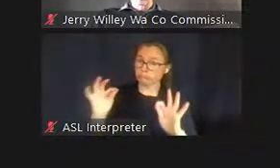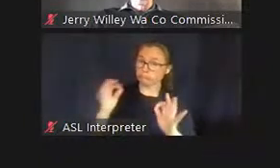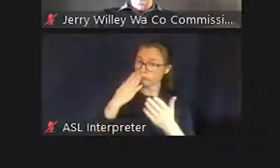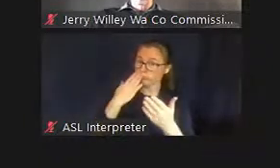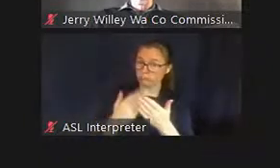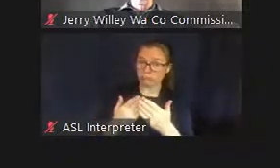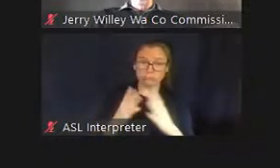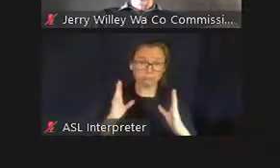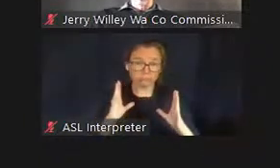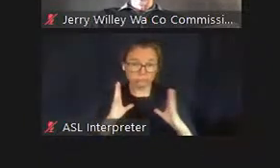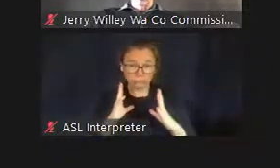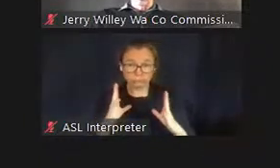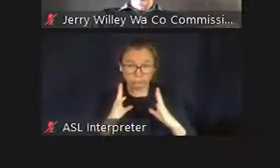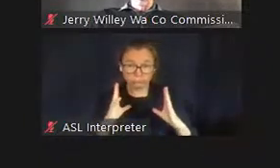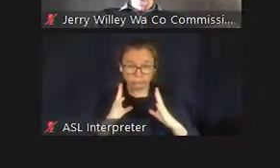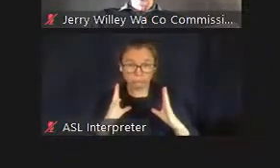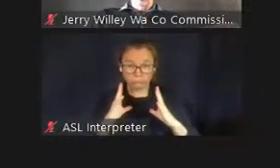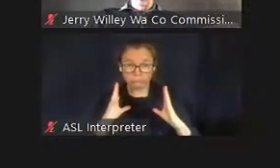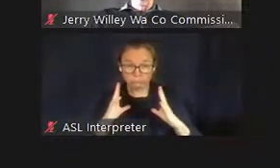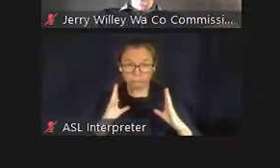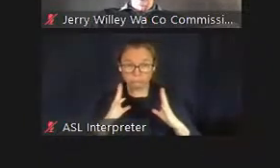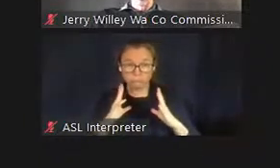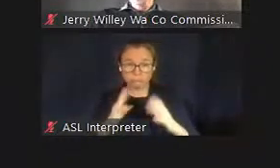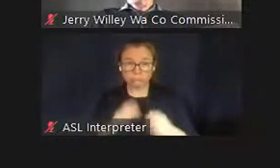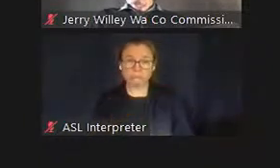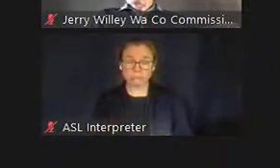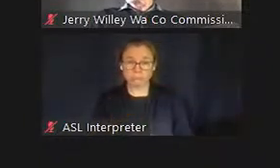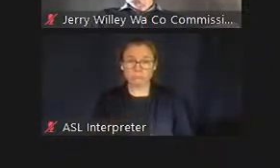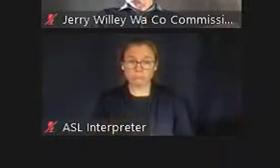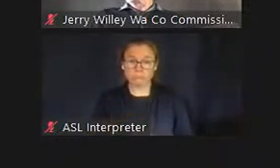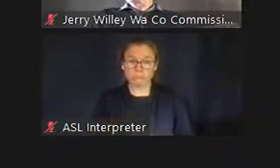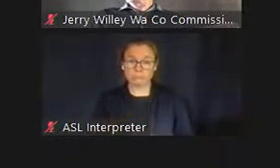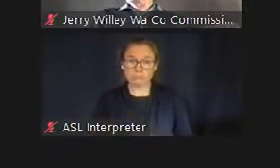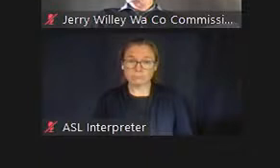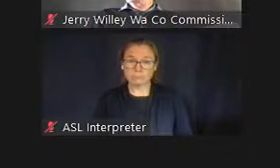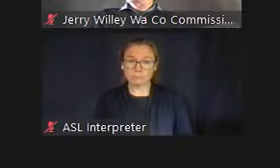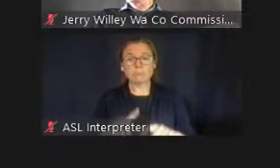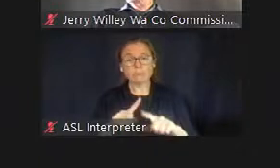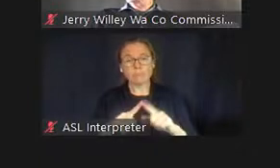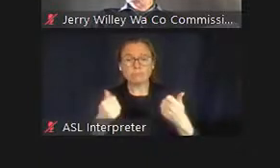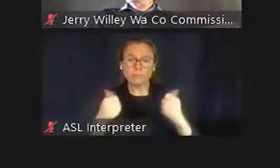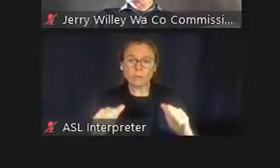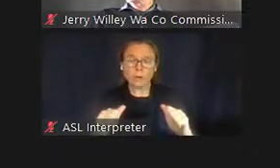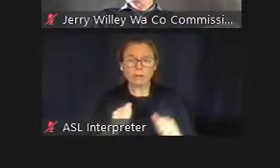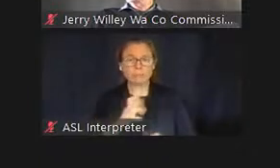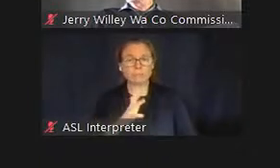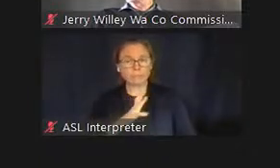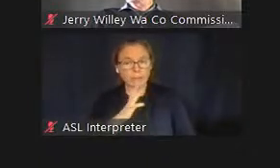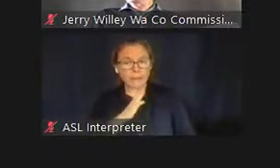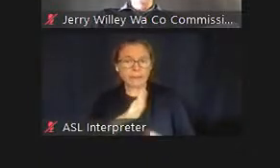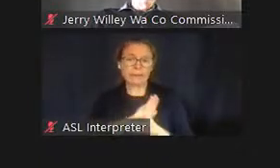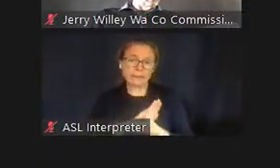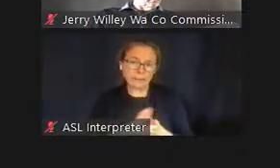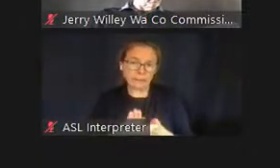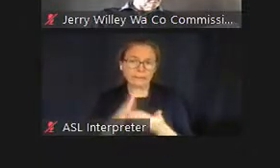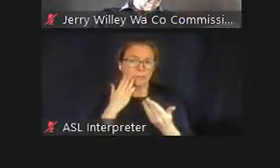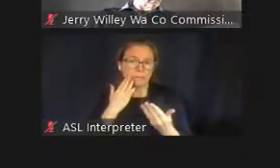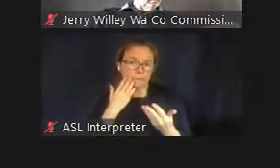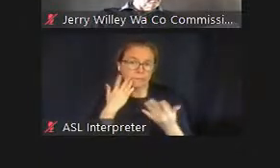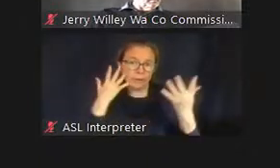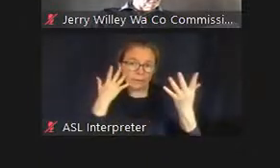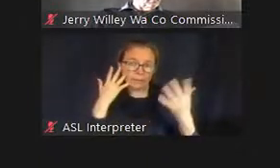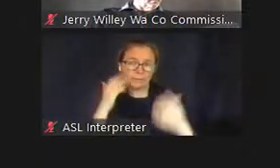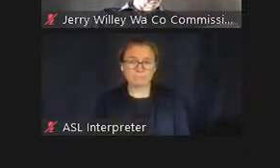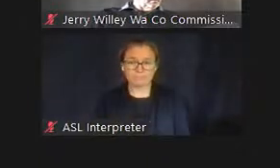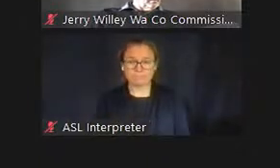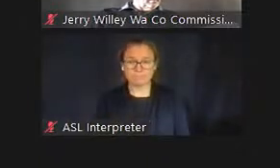possibly surface within the bounds of civility are welcome as part of our